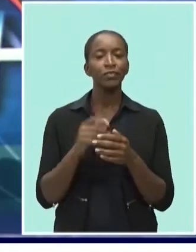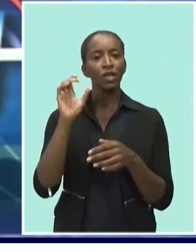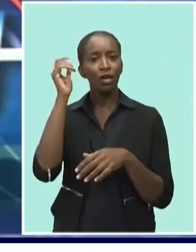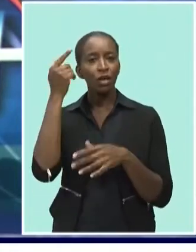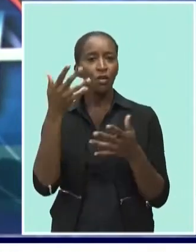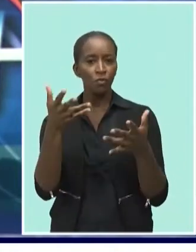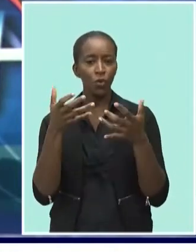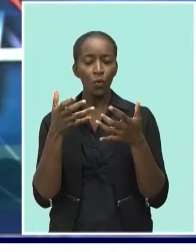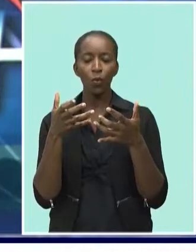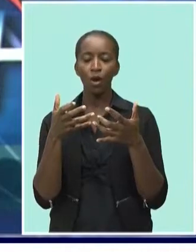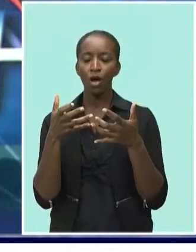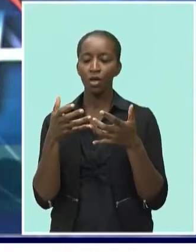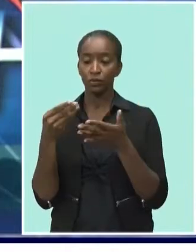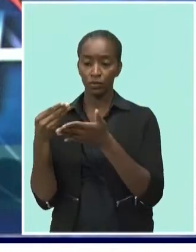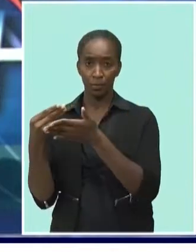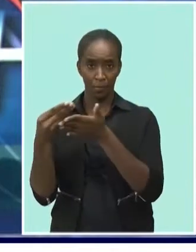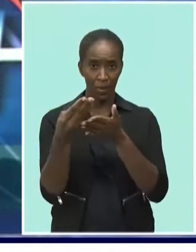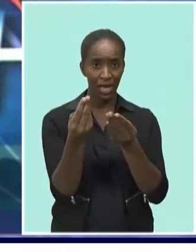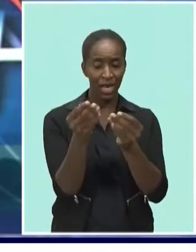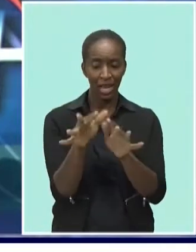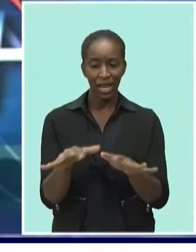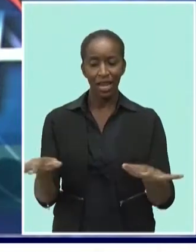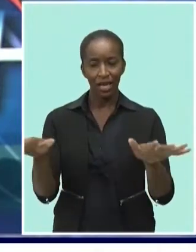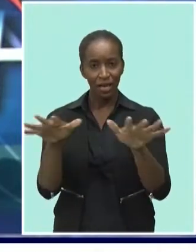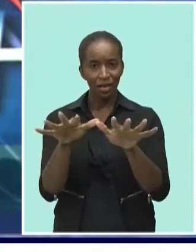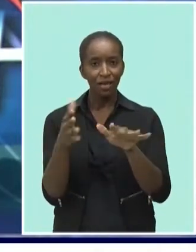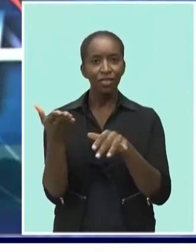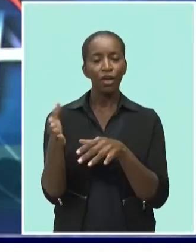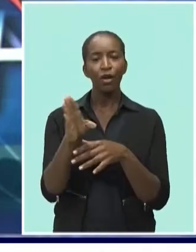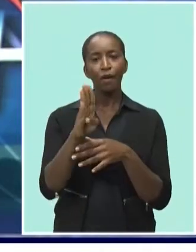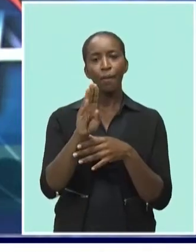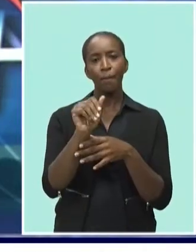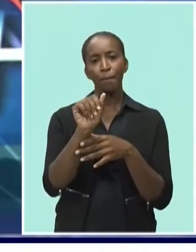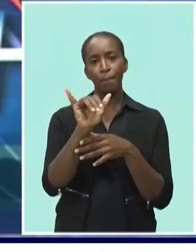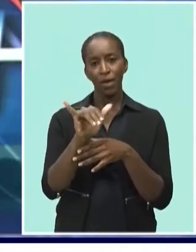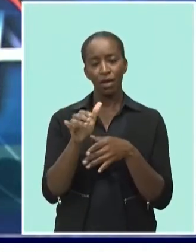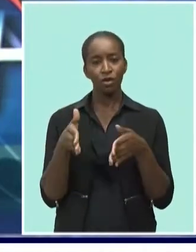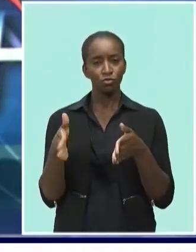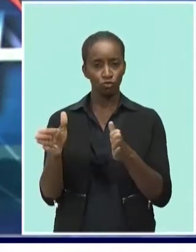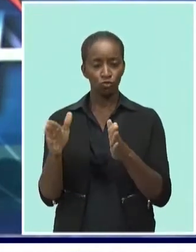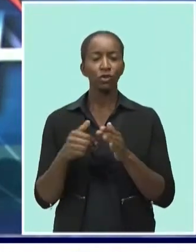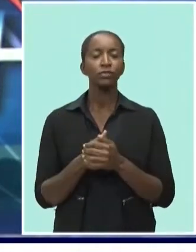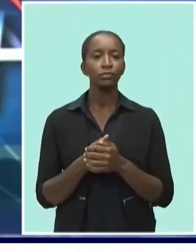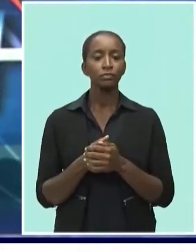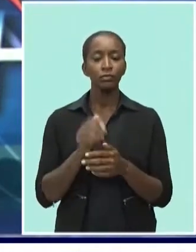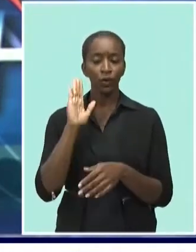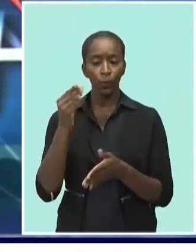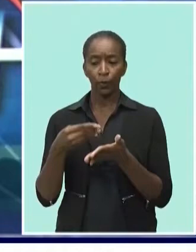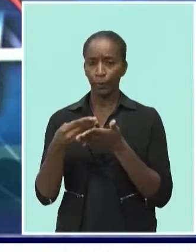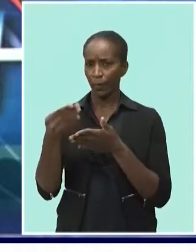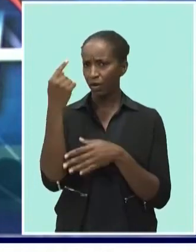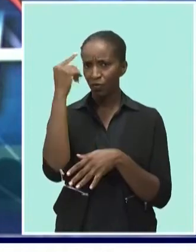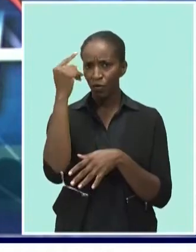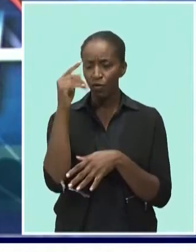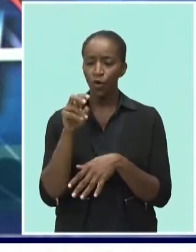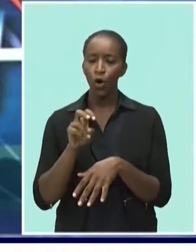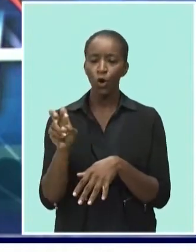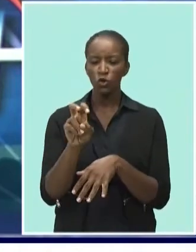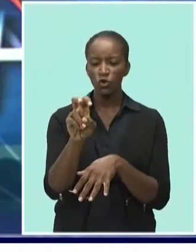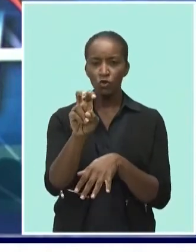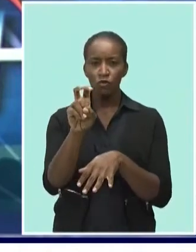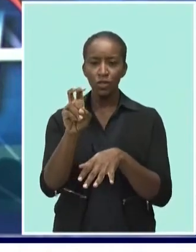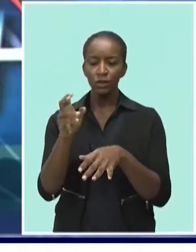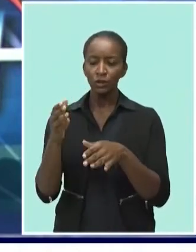The 7,328 square meters of land is to be acquired for the public purpose of tourism development, which will include